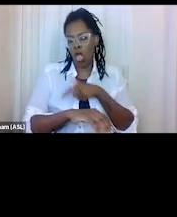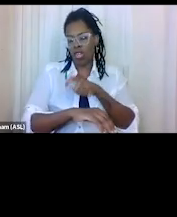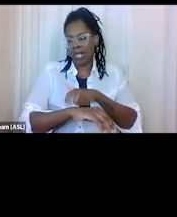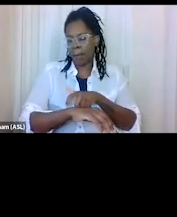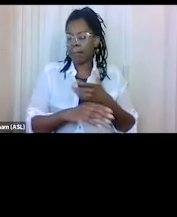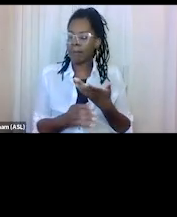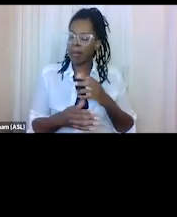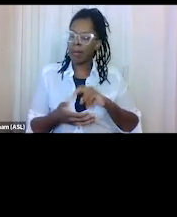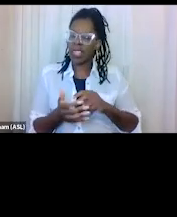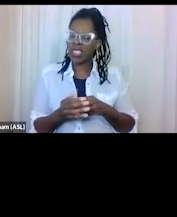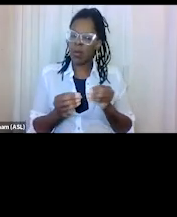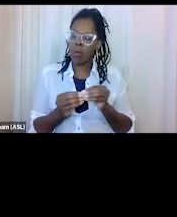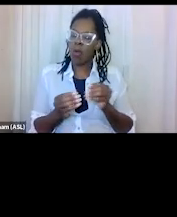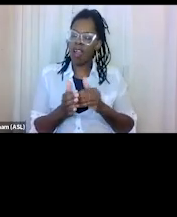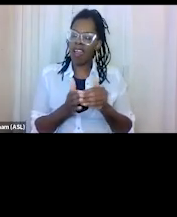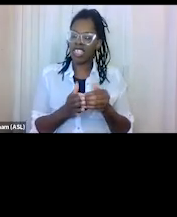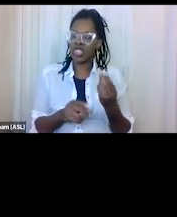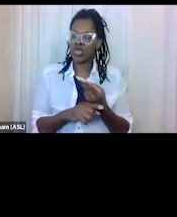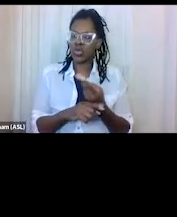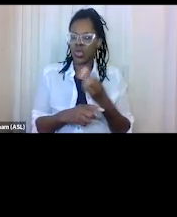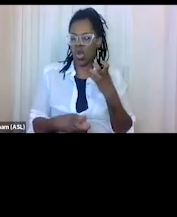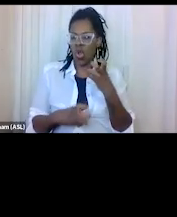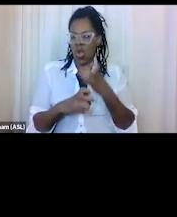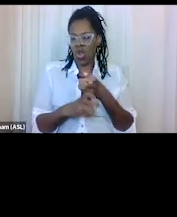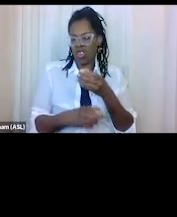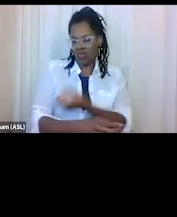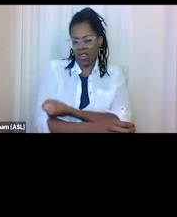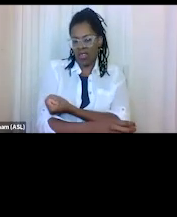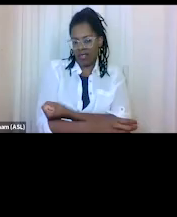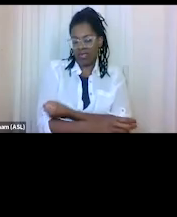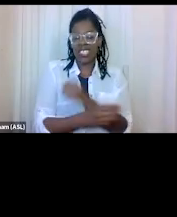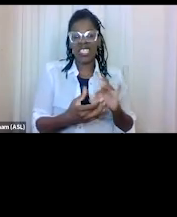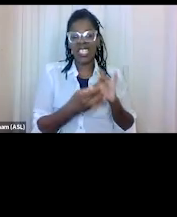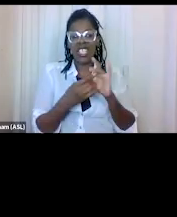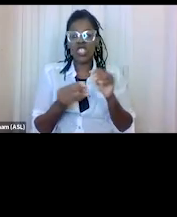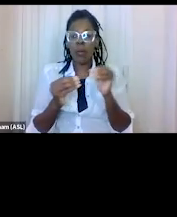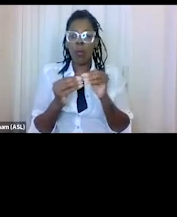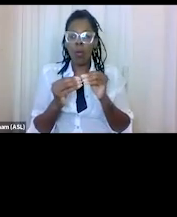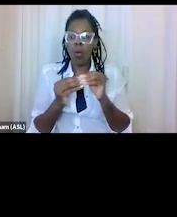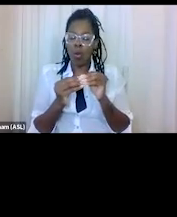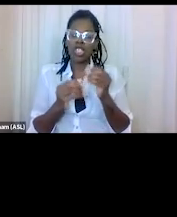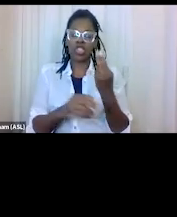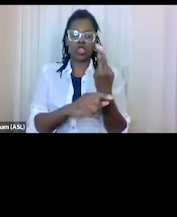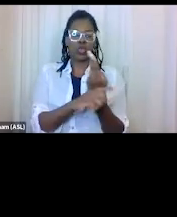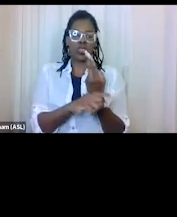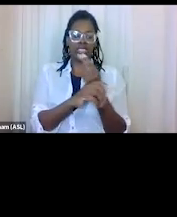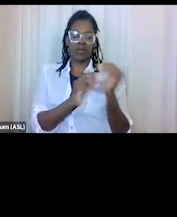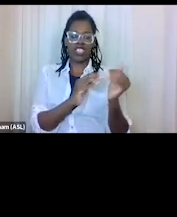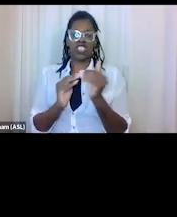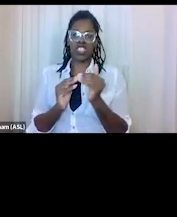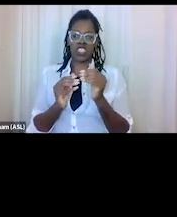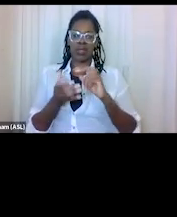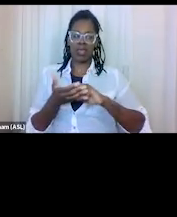Like all behaviors. So studies show that connections to more substance using peers raises the risk of substance